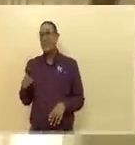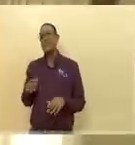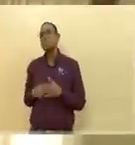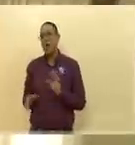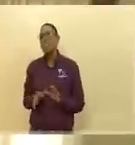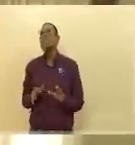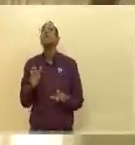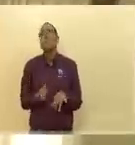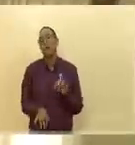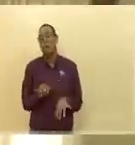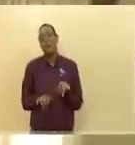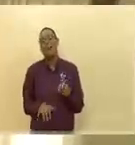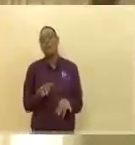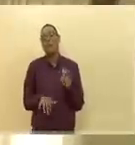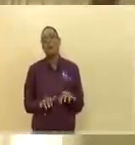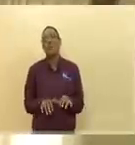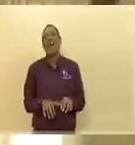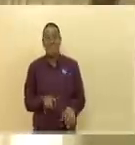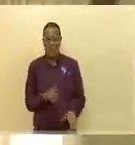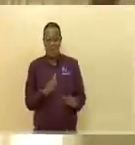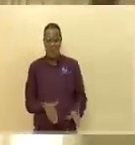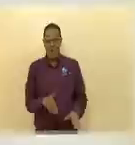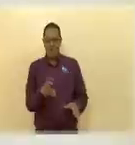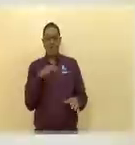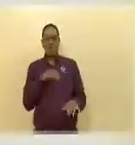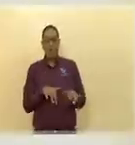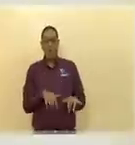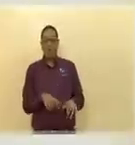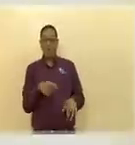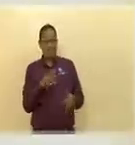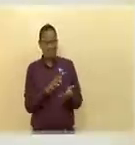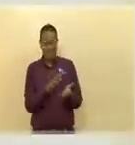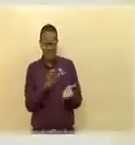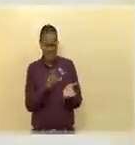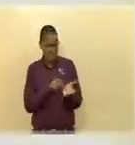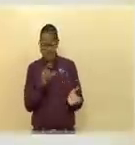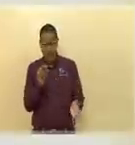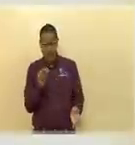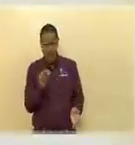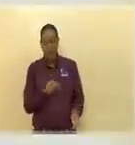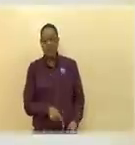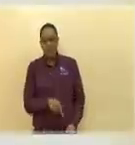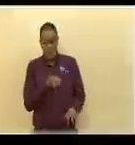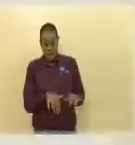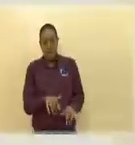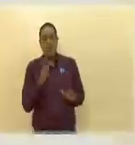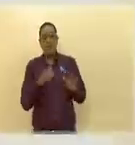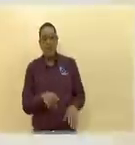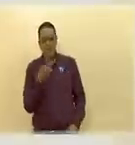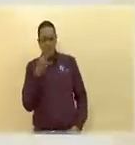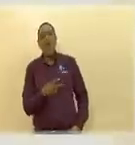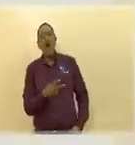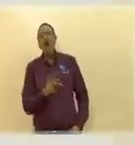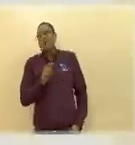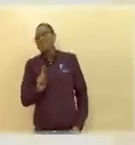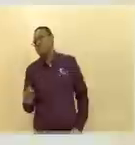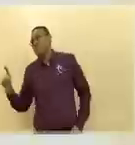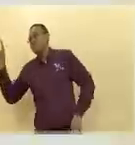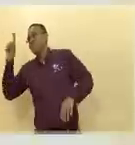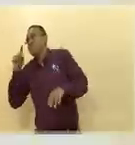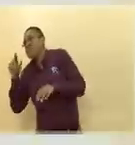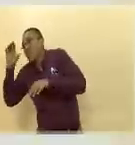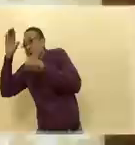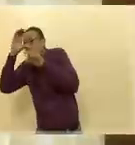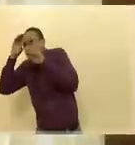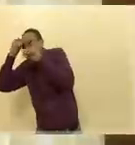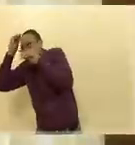That is a laborious process. It is inefficient, and oftentimes it could be hit or miss. I have